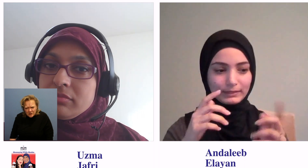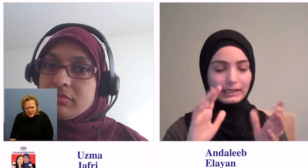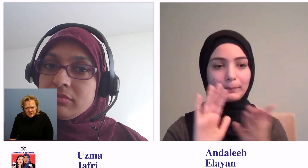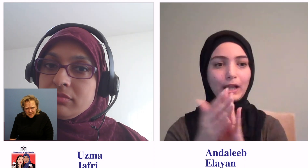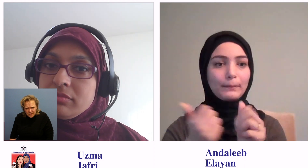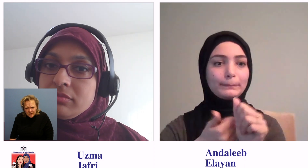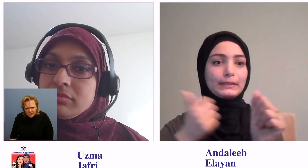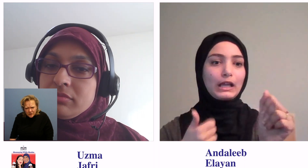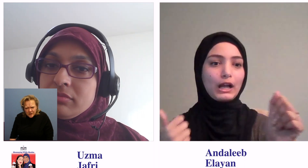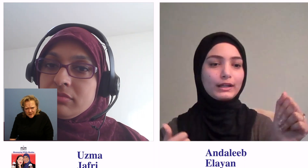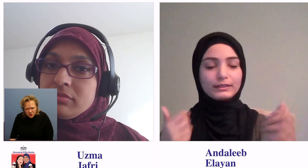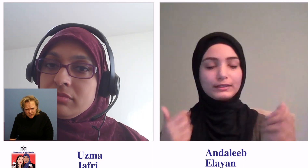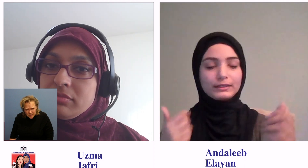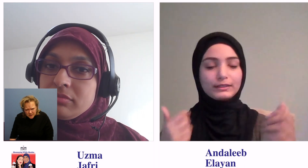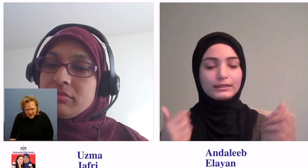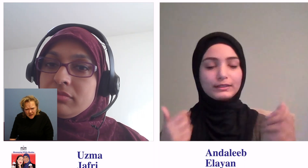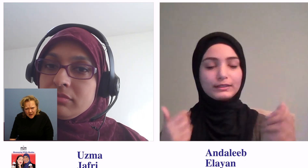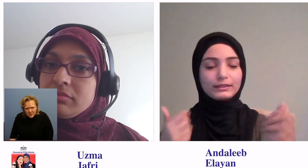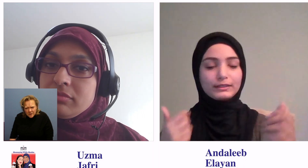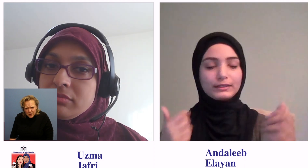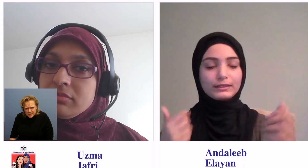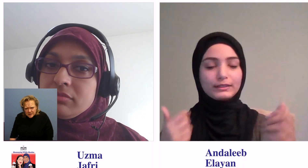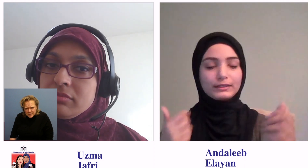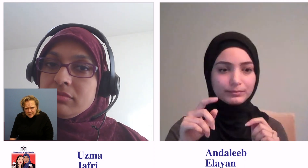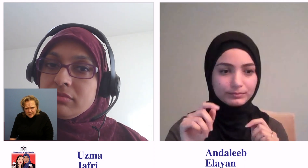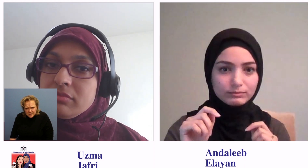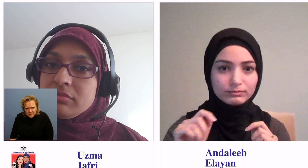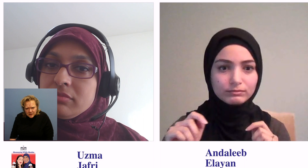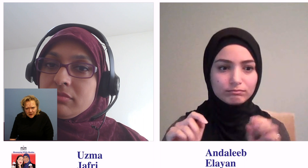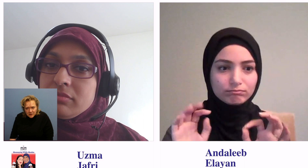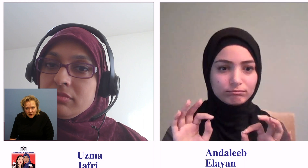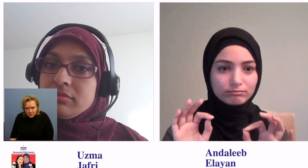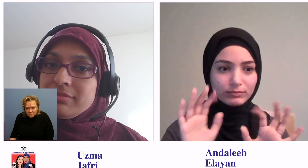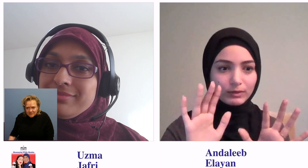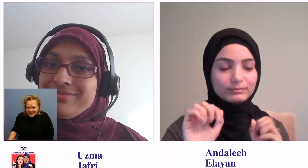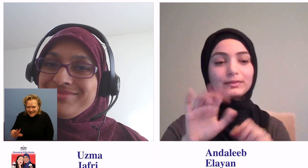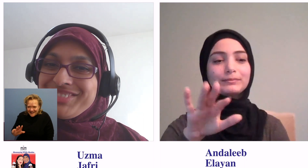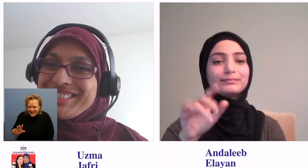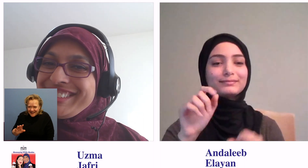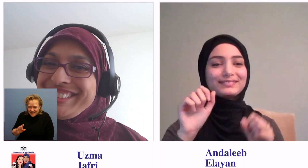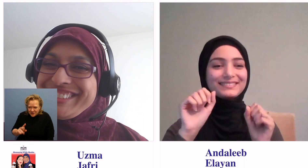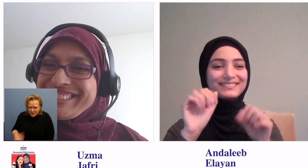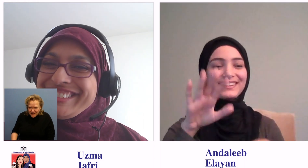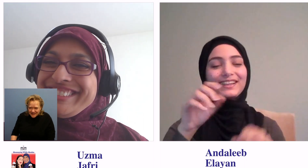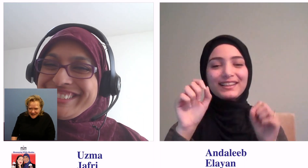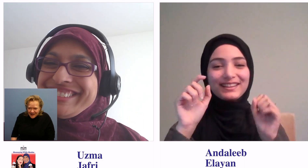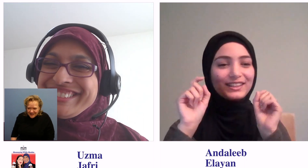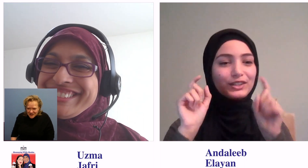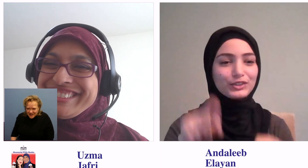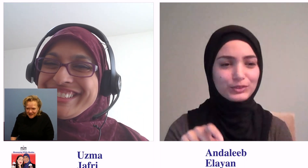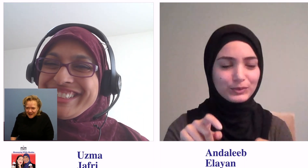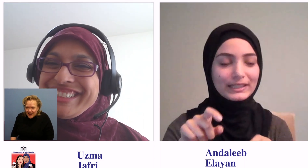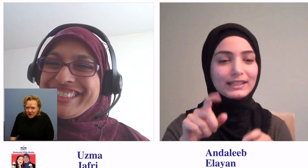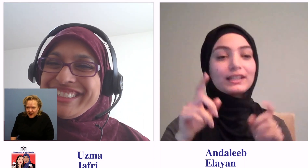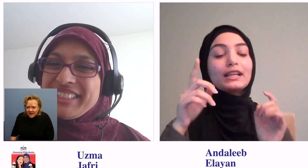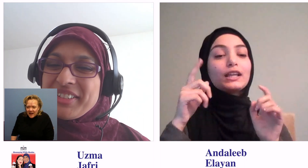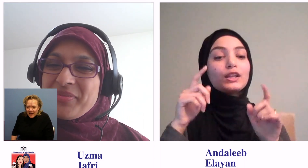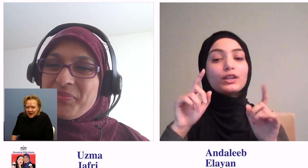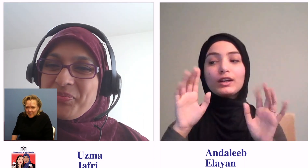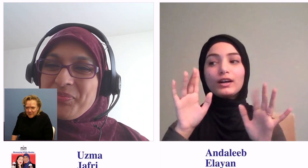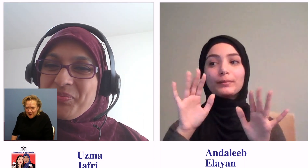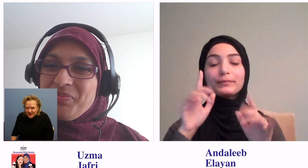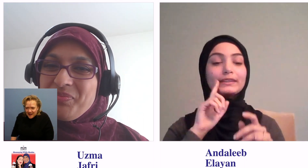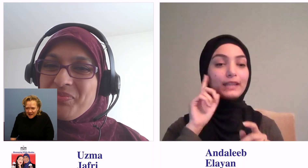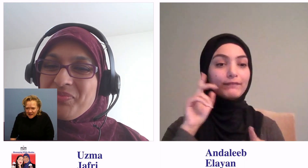difficult, it's specifically for deaf students because, oh, breaking the technology there. Okay.